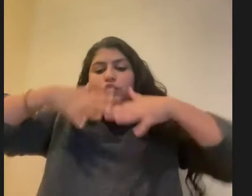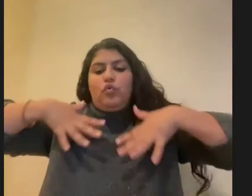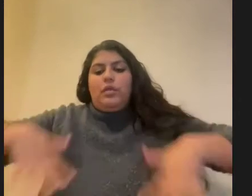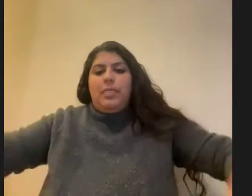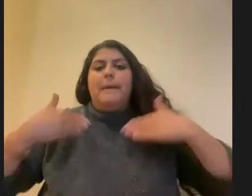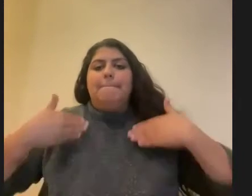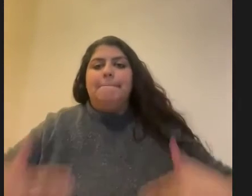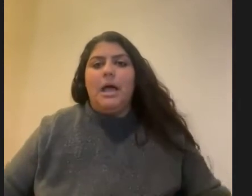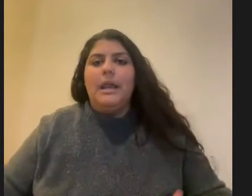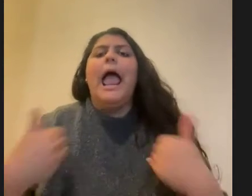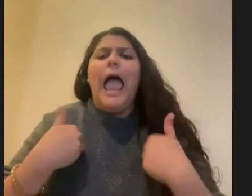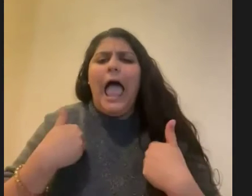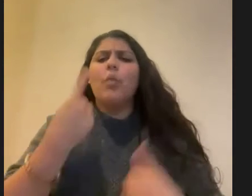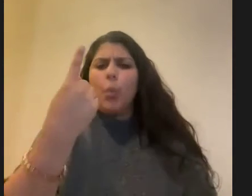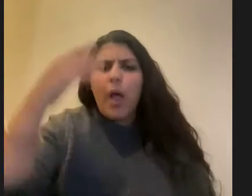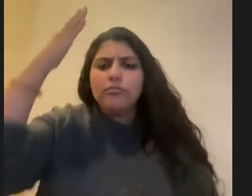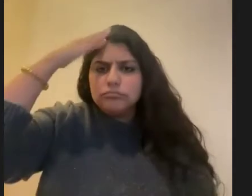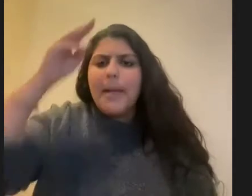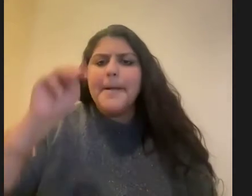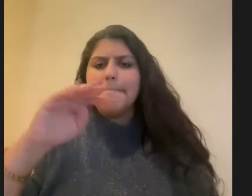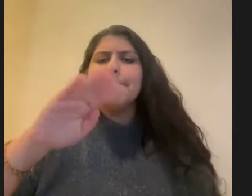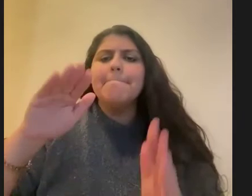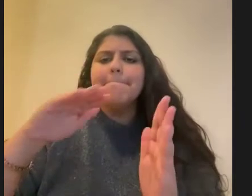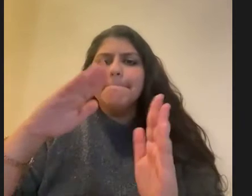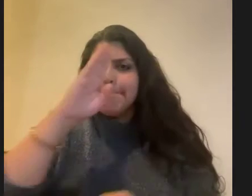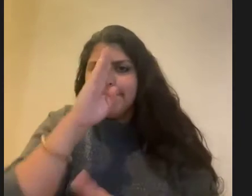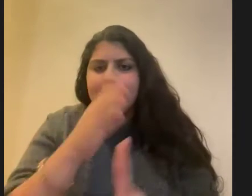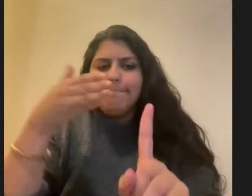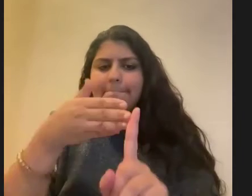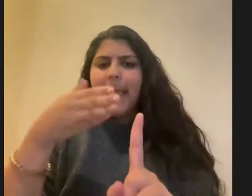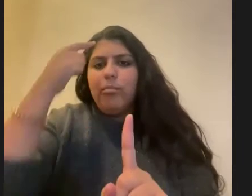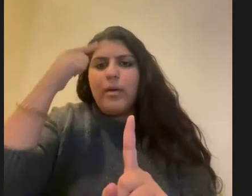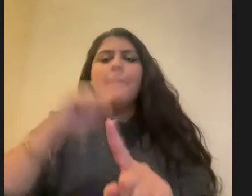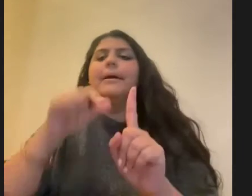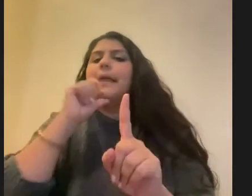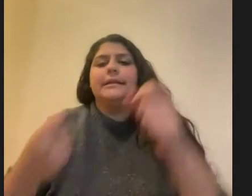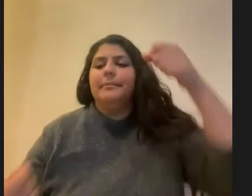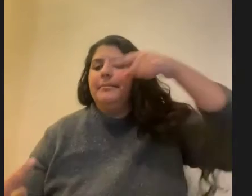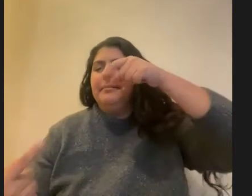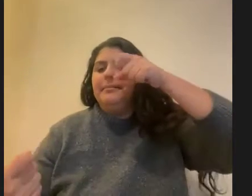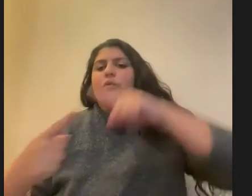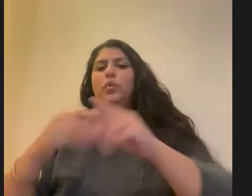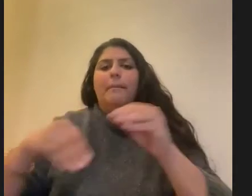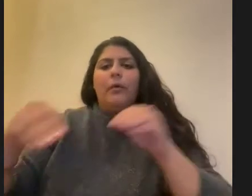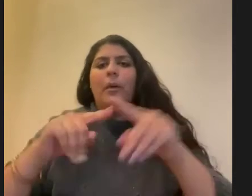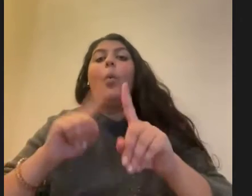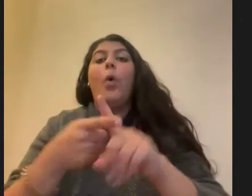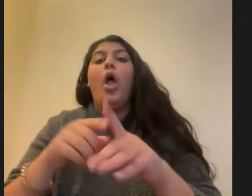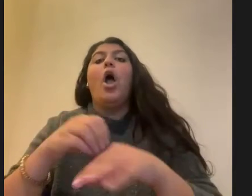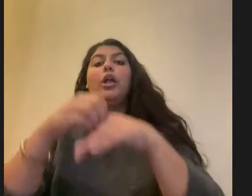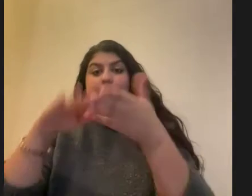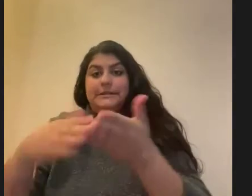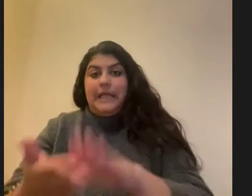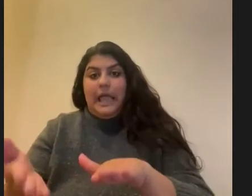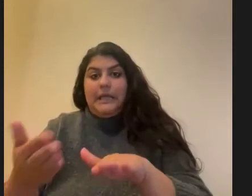a main brain like we do, but they don't have to relay signals back to their brain to keep moving. So when an octopus dies, you'll still